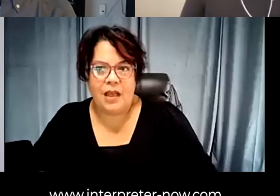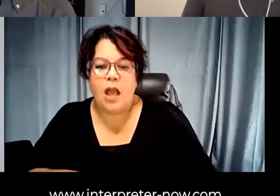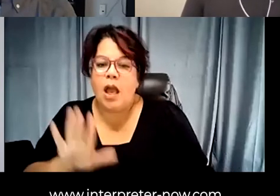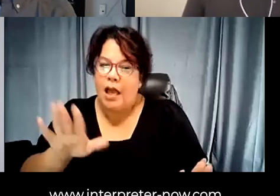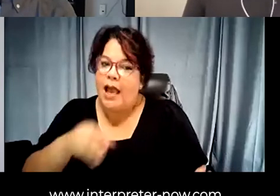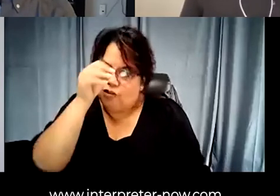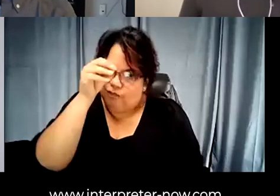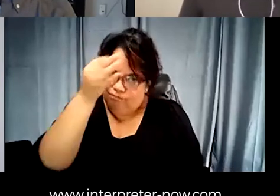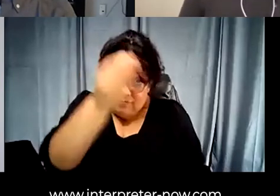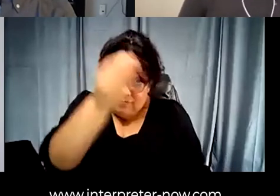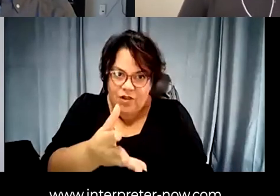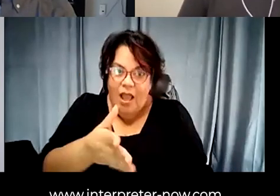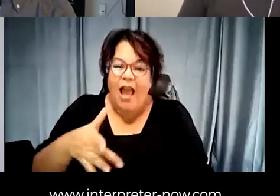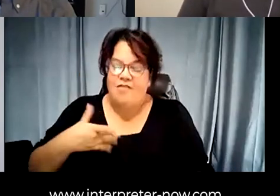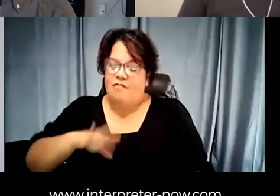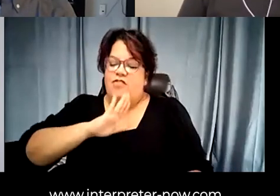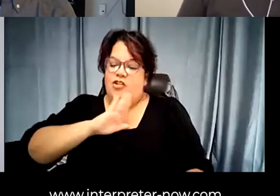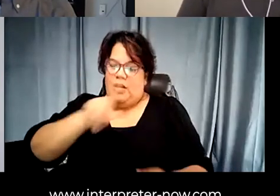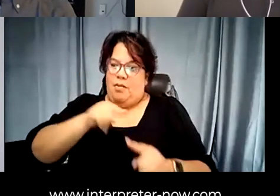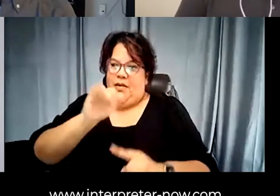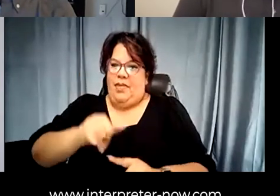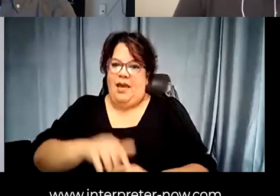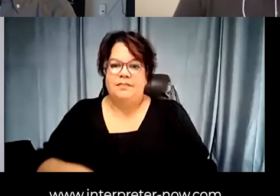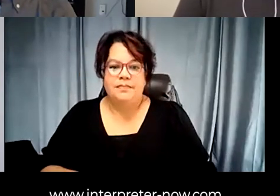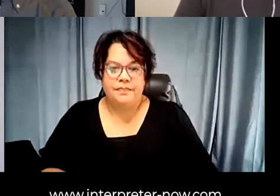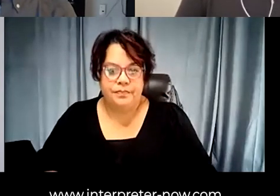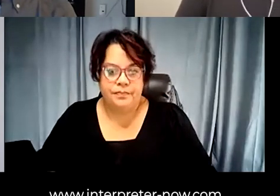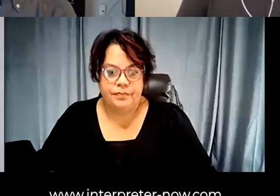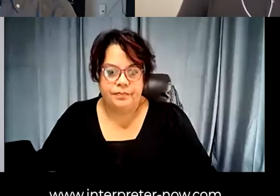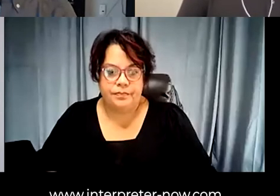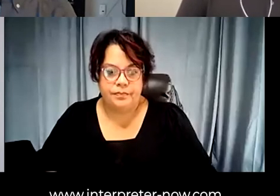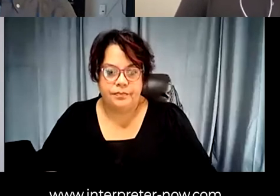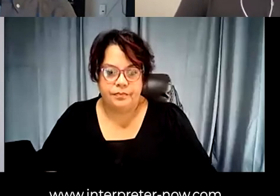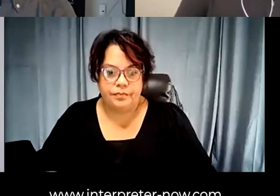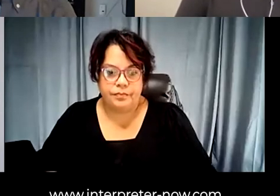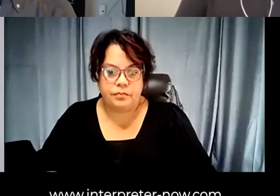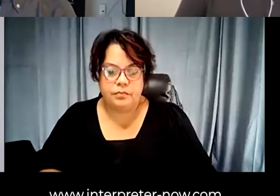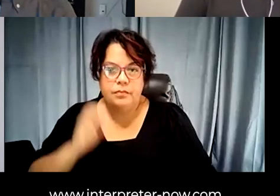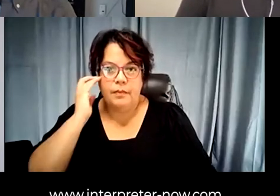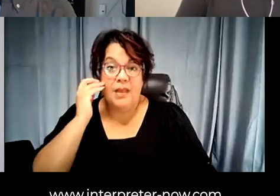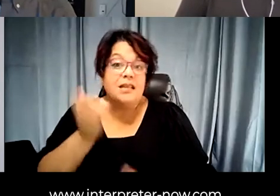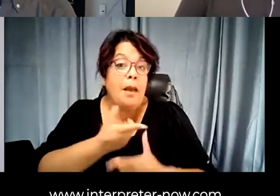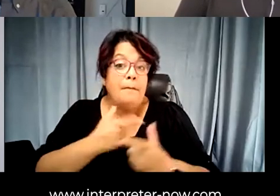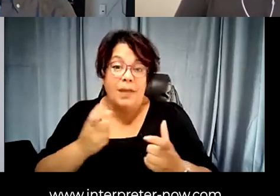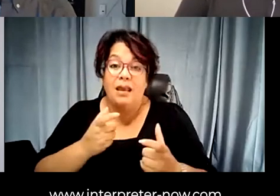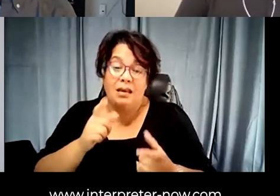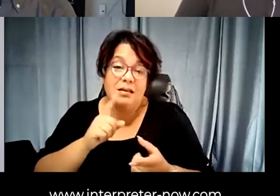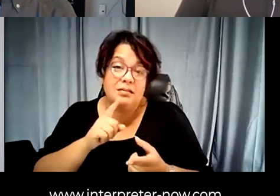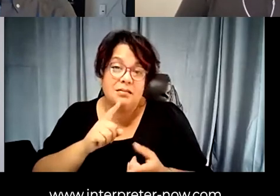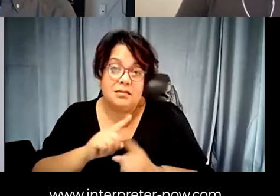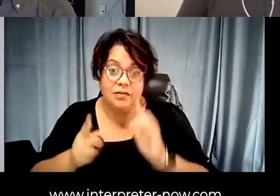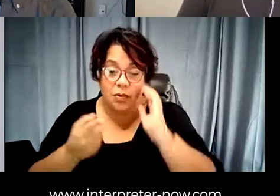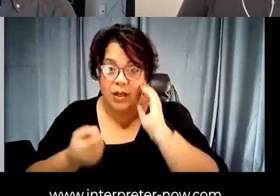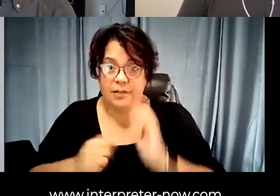me, as you can probably feel. Yeah, no, and it makes a huge difference. And I will say that what I'm hearing is very